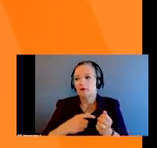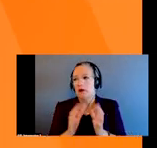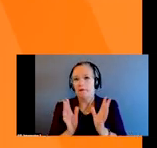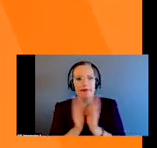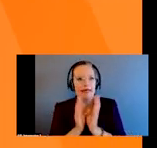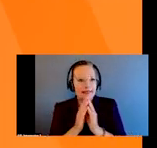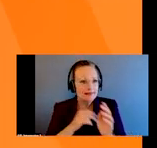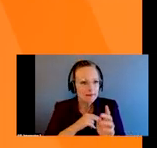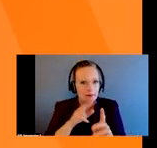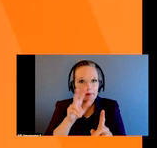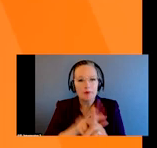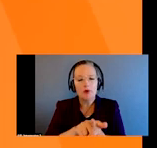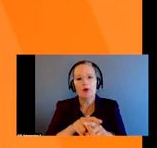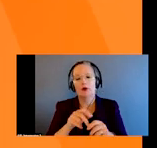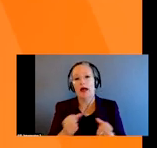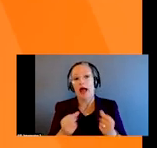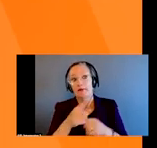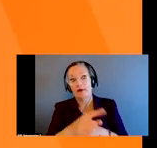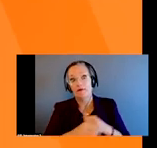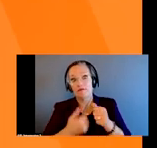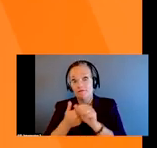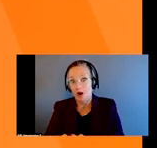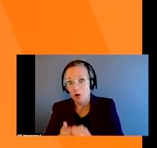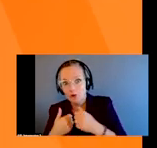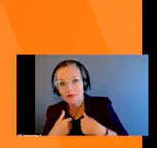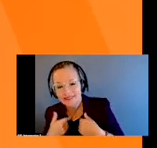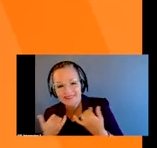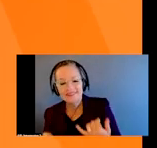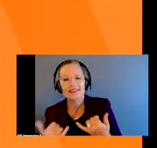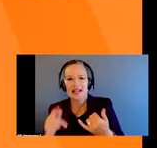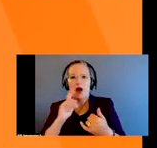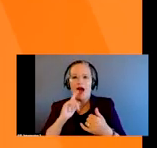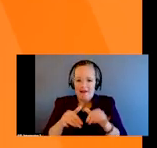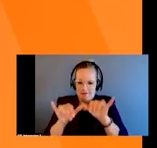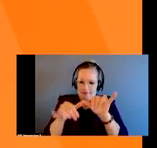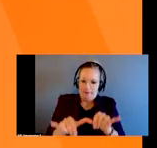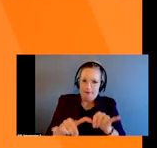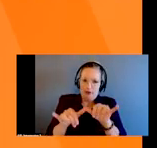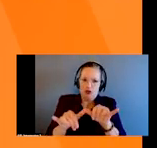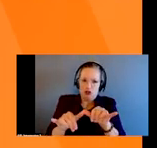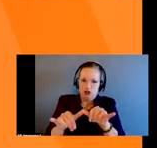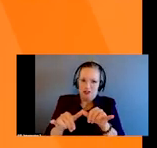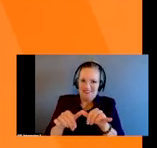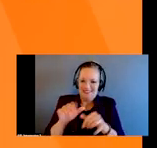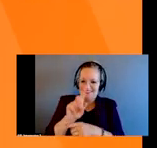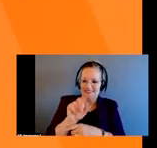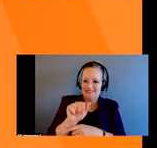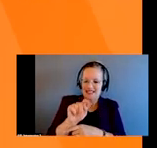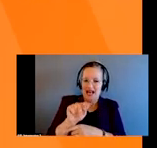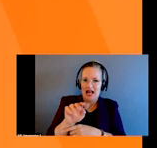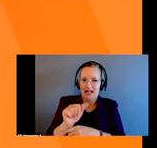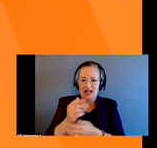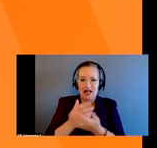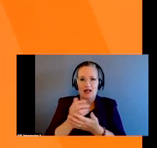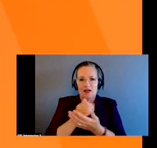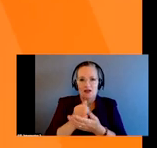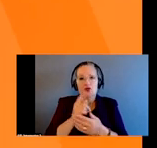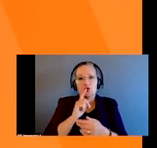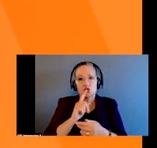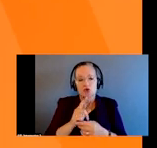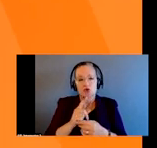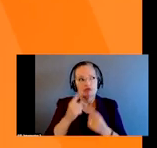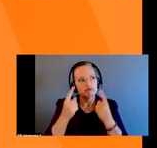Here's how many people that are following me. Here's how many connections I made. And I can measure that, saying, is this worth my time to do next